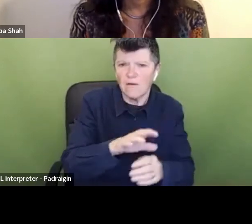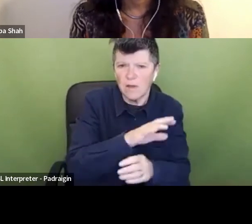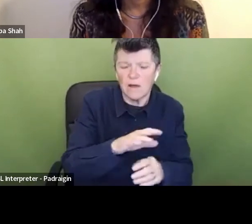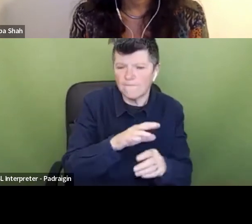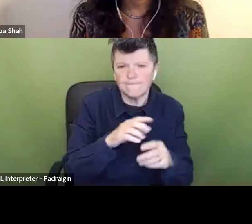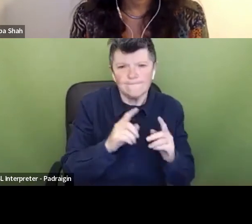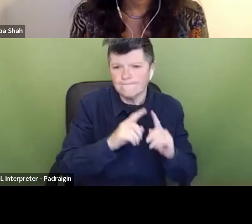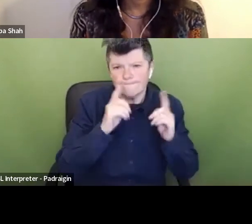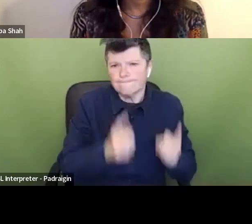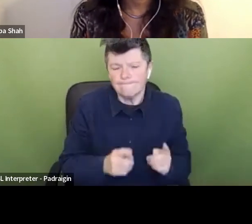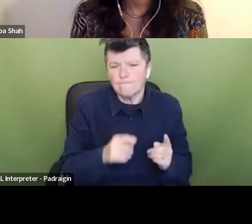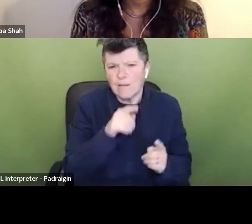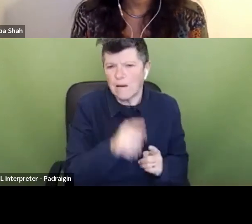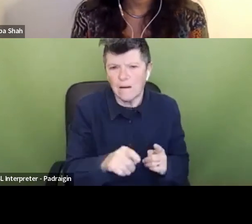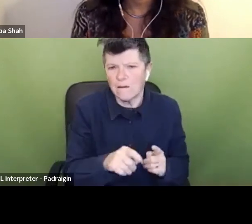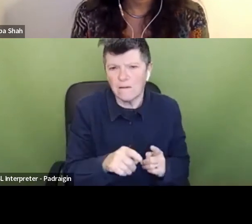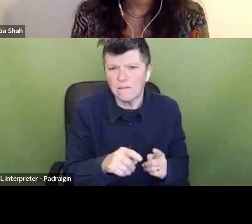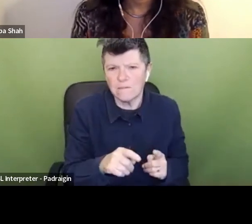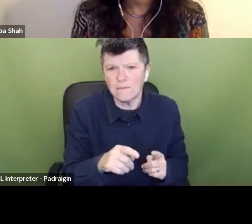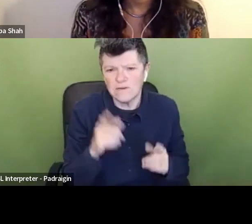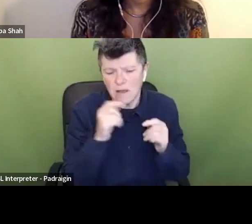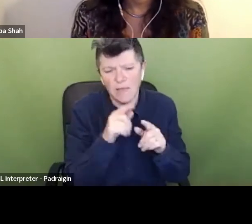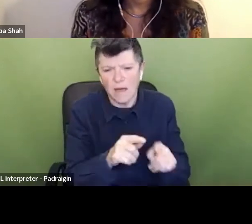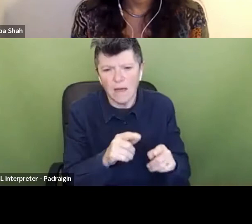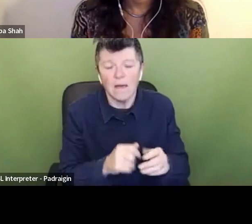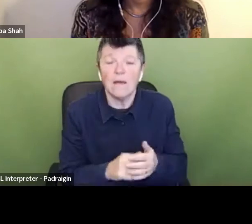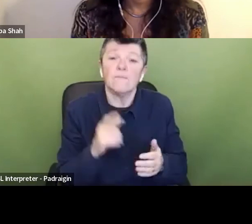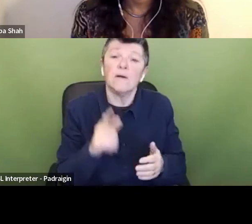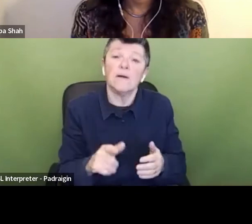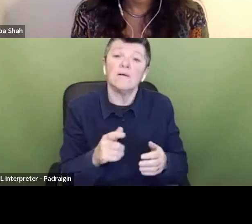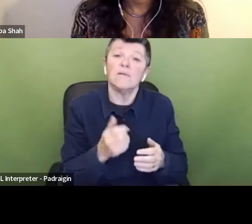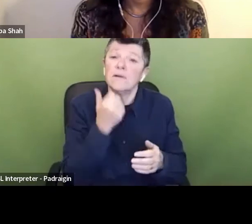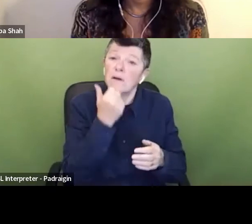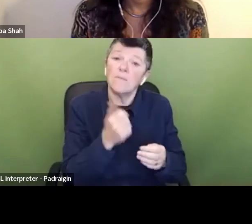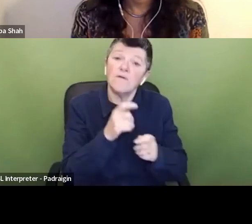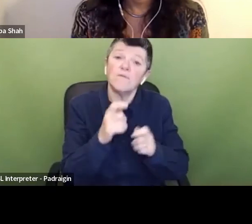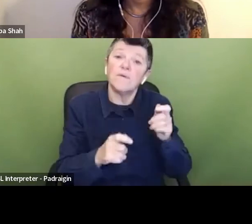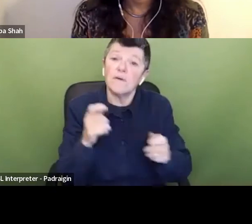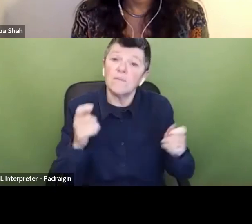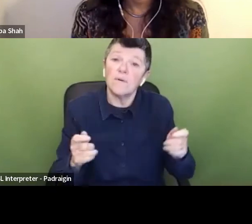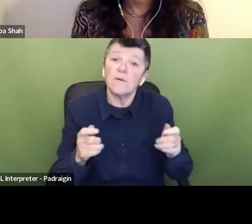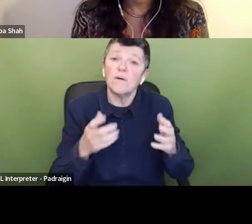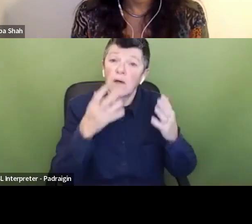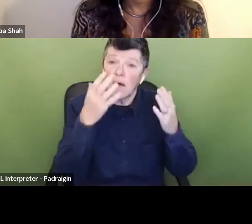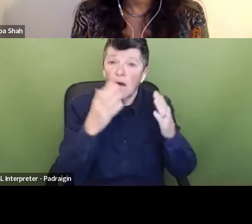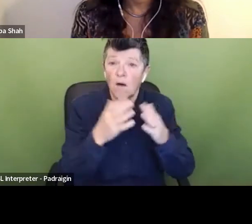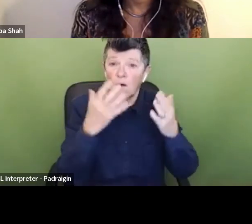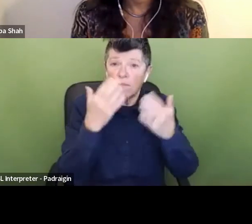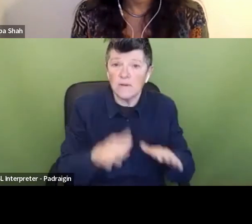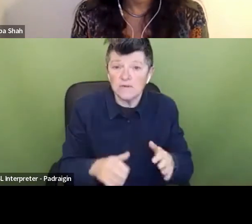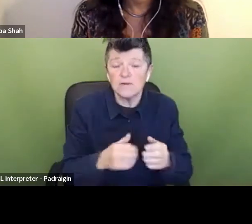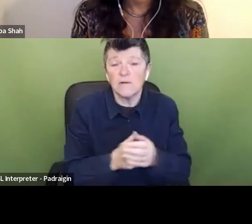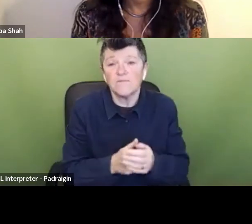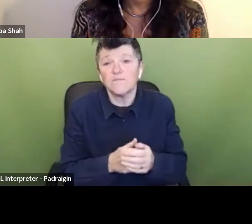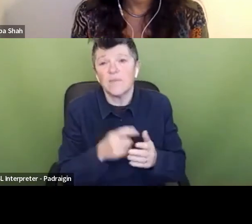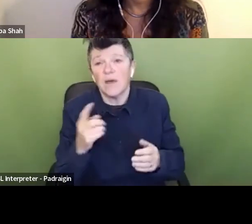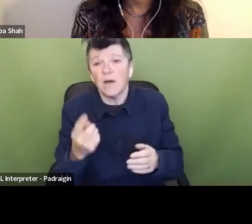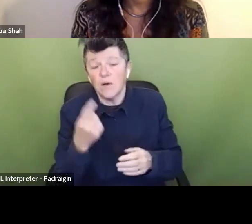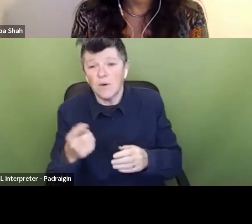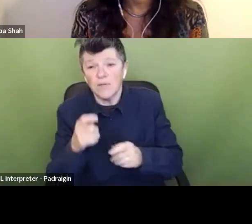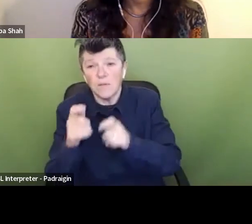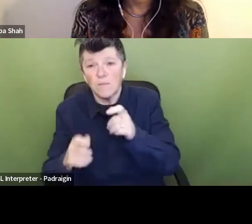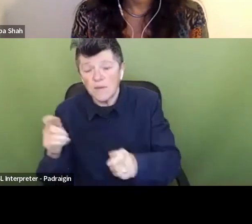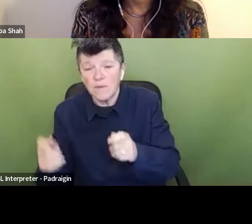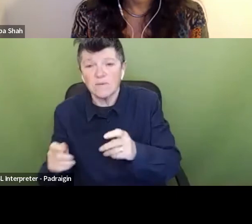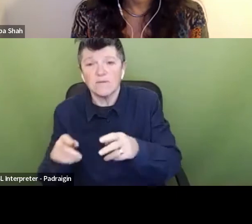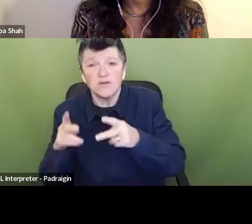again, the kind of number of people who are experiencing homelessness, the distribution between who are the people on the streets, who are the people in shelters, who are